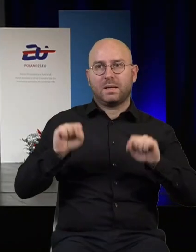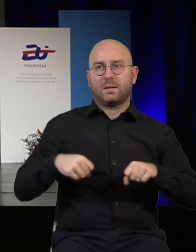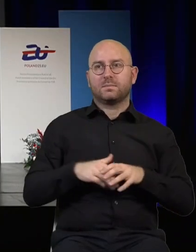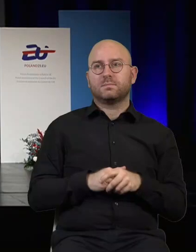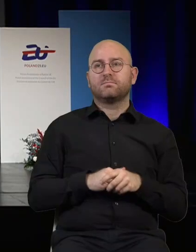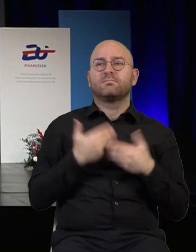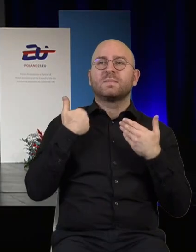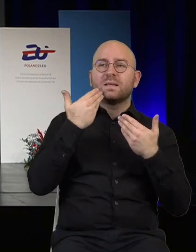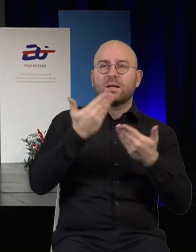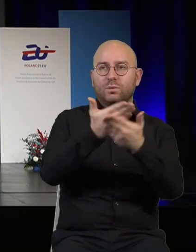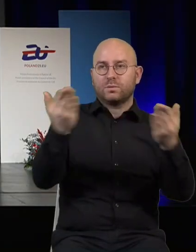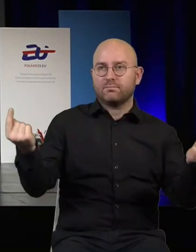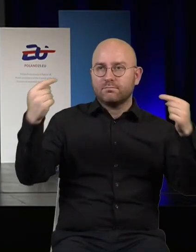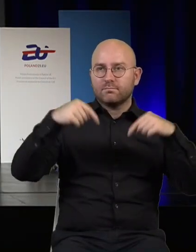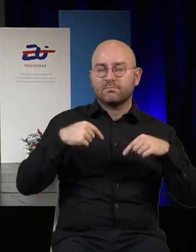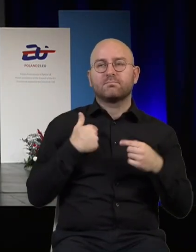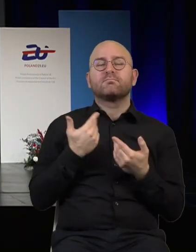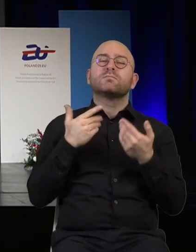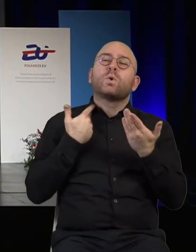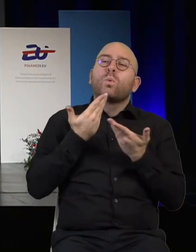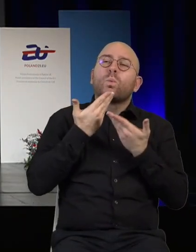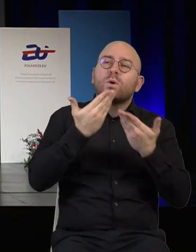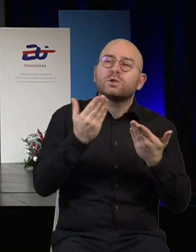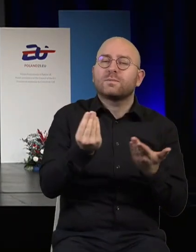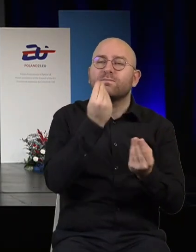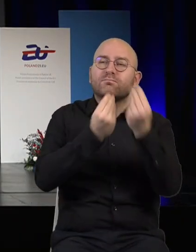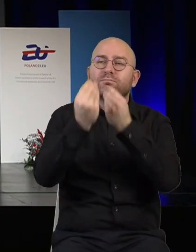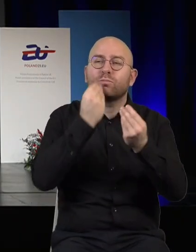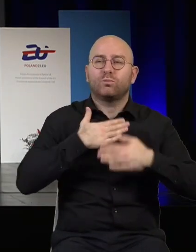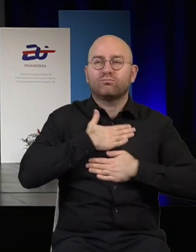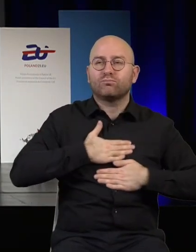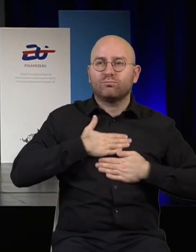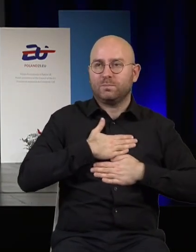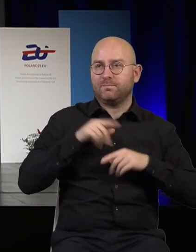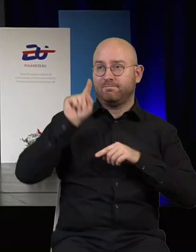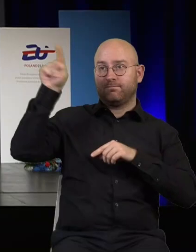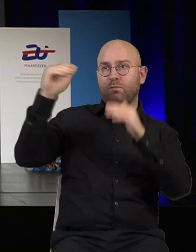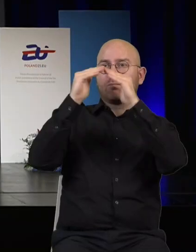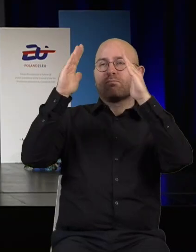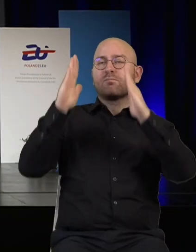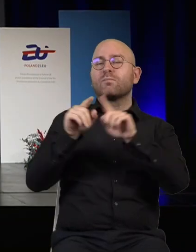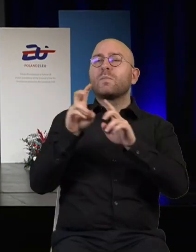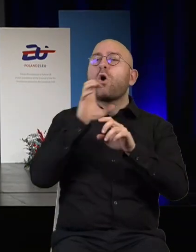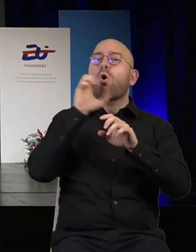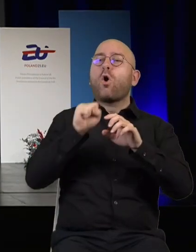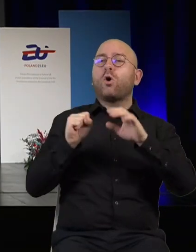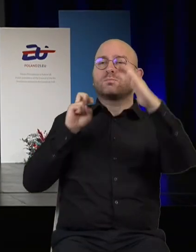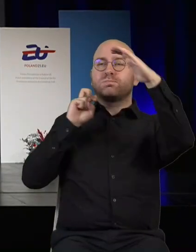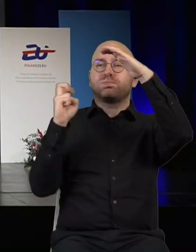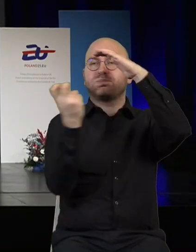Depot here in Kraków. Have a nice day and have a nice the second day of the conference. Thank you very much.